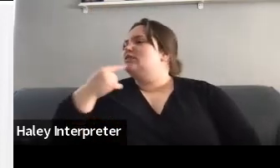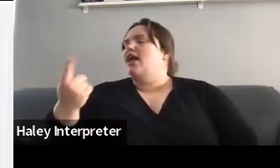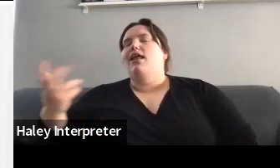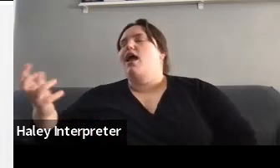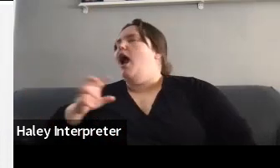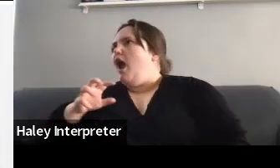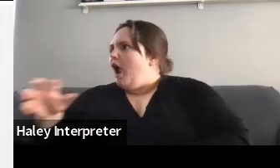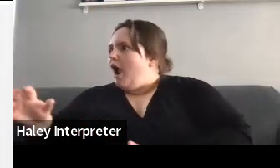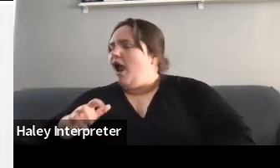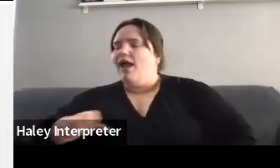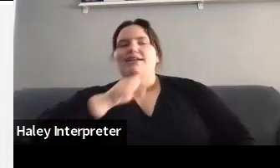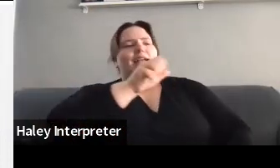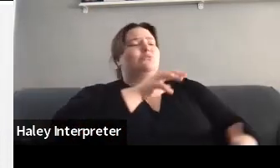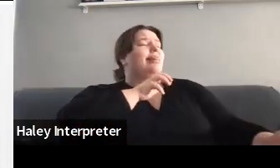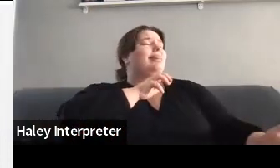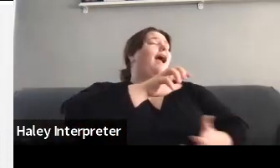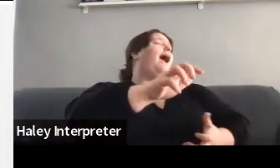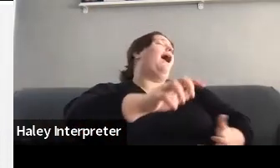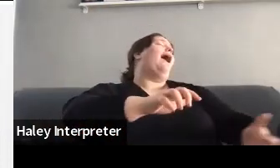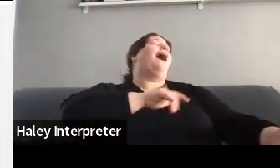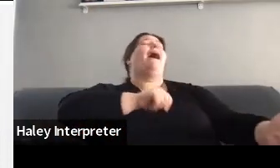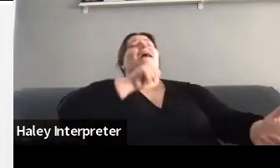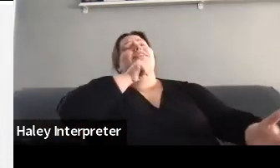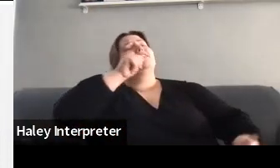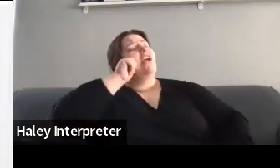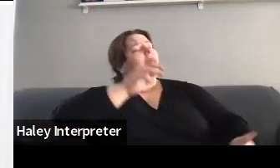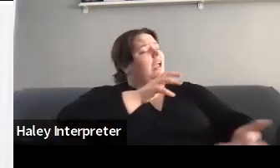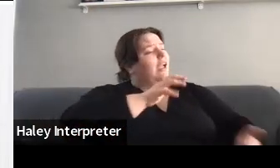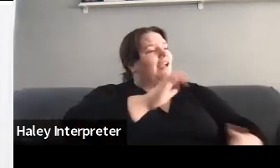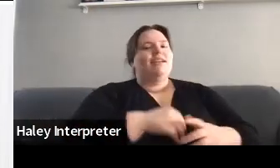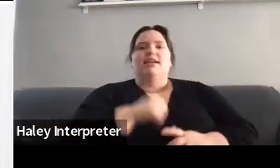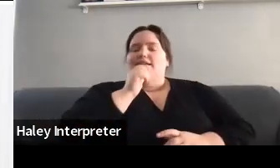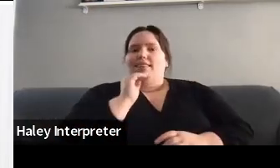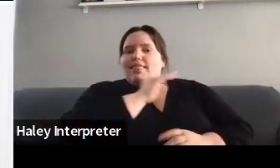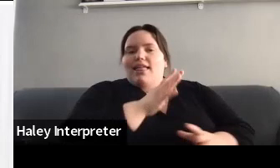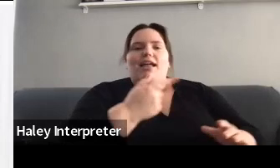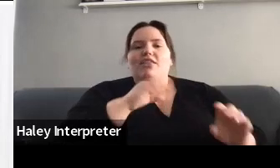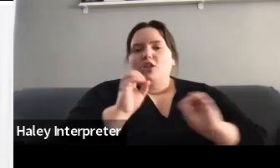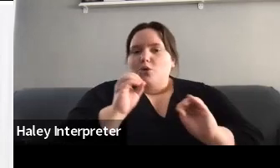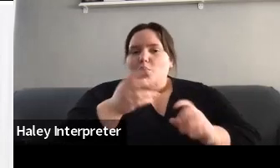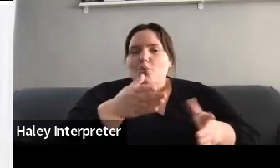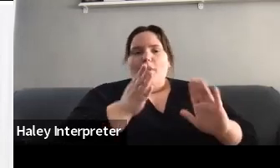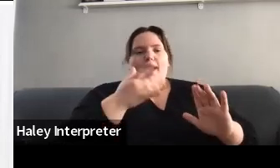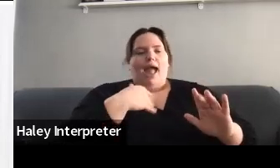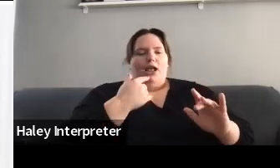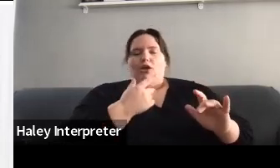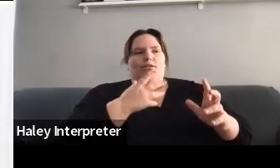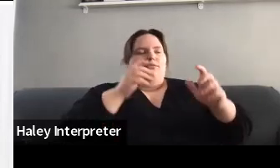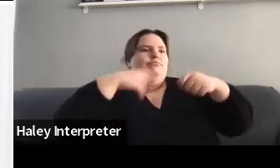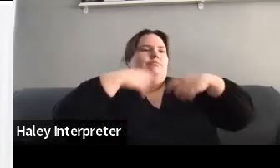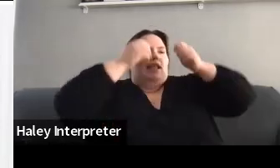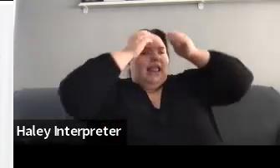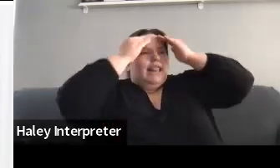laughed about it all day yesterday. I'm not even gonna lie. I was thinking there's no way I could get this on my cat, but I would love to